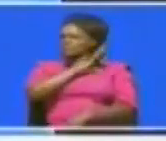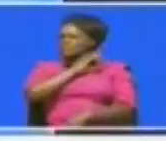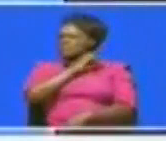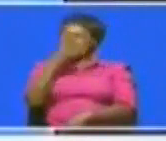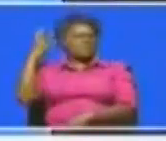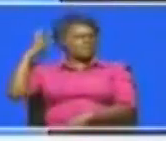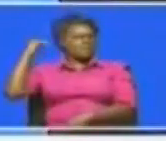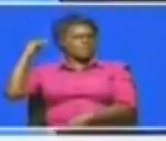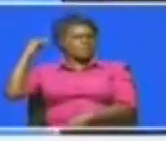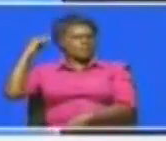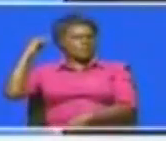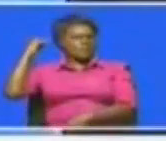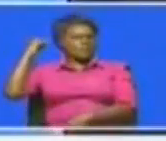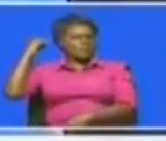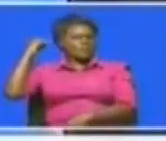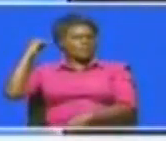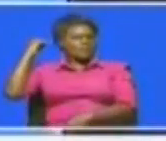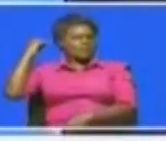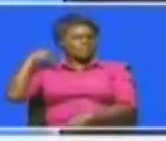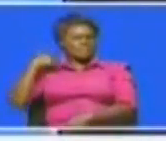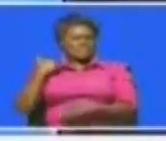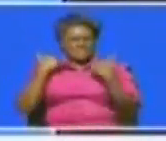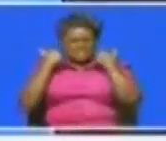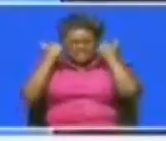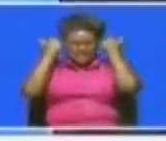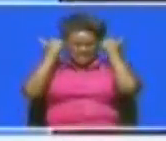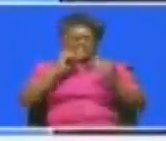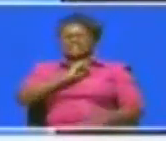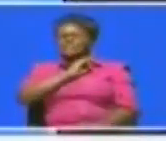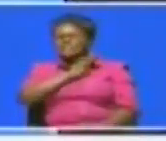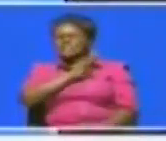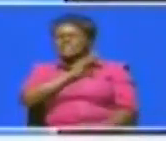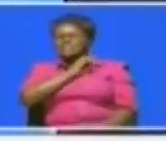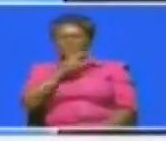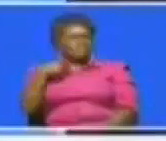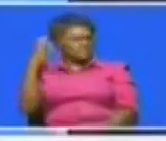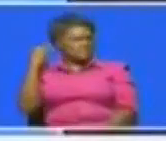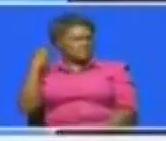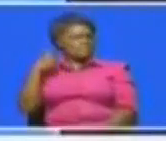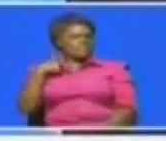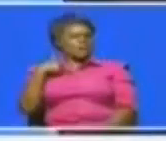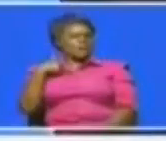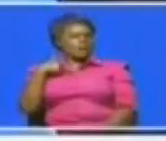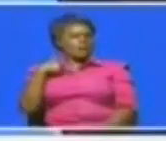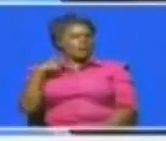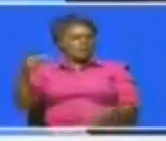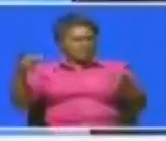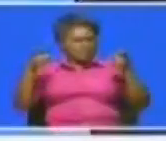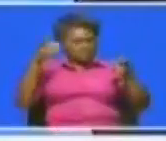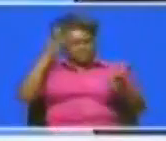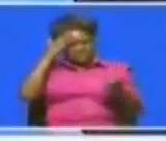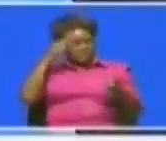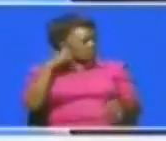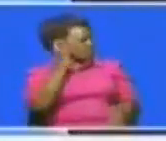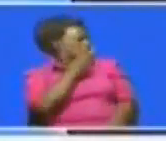scream, and this really agonizing scream. It was just, and that's what caught me and captured me. And when I turned and I saw